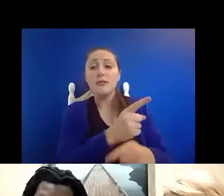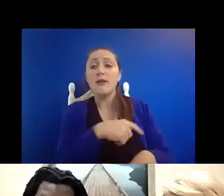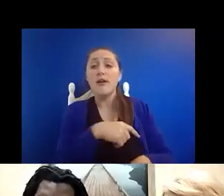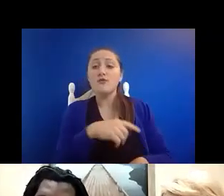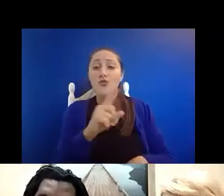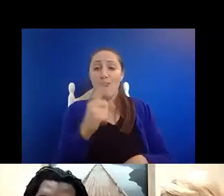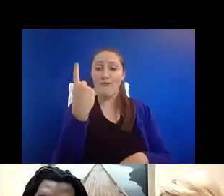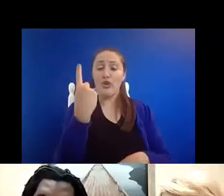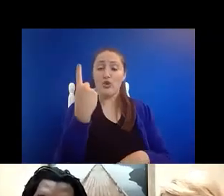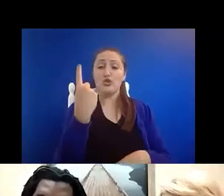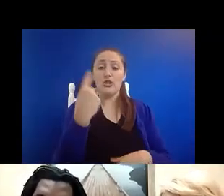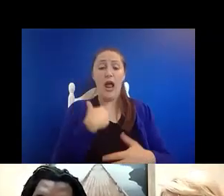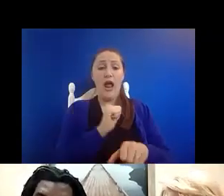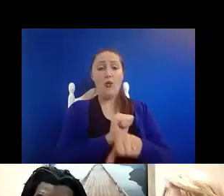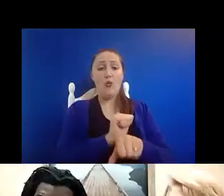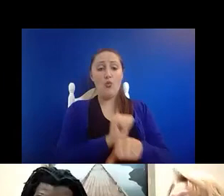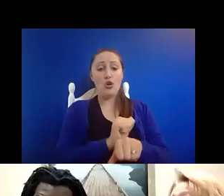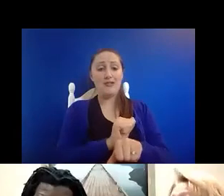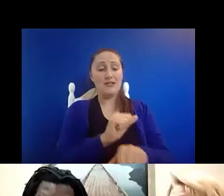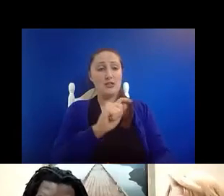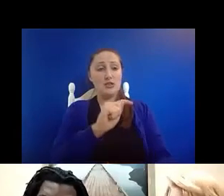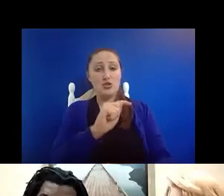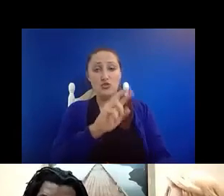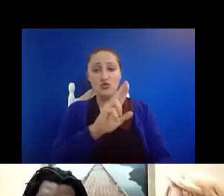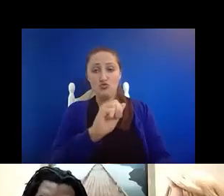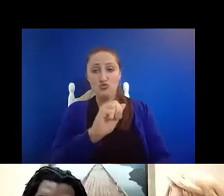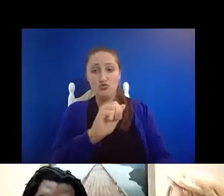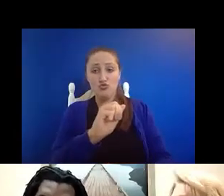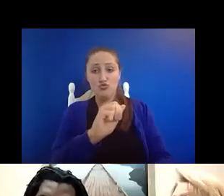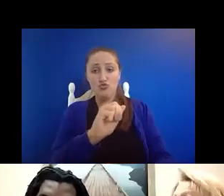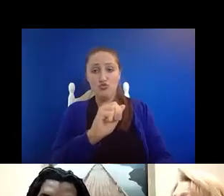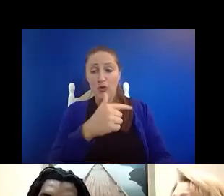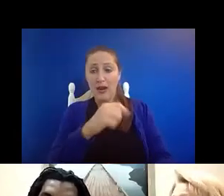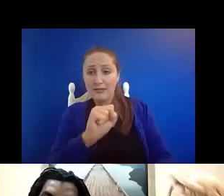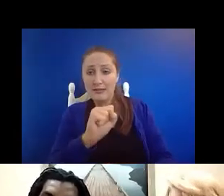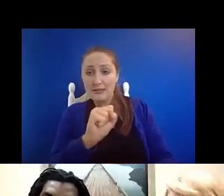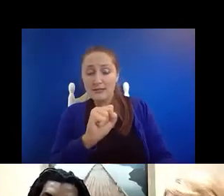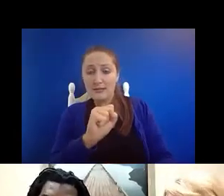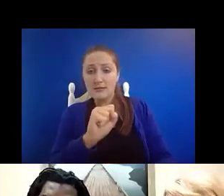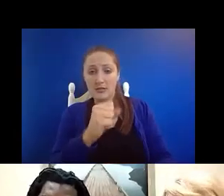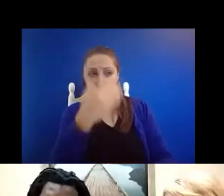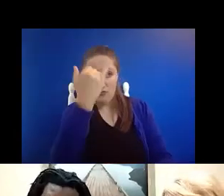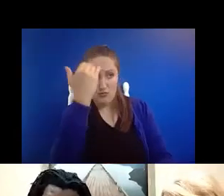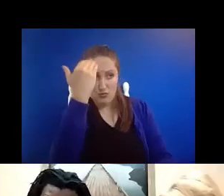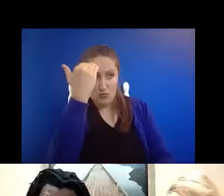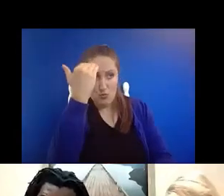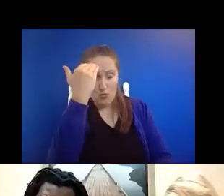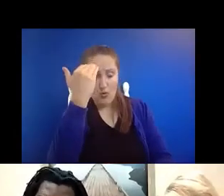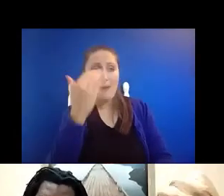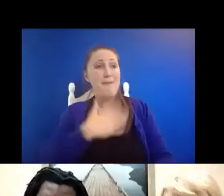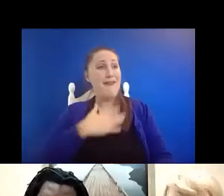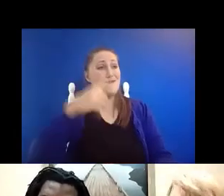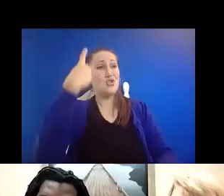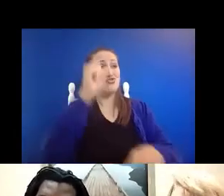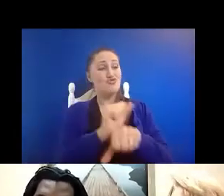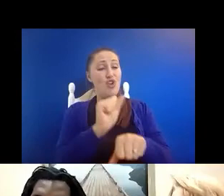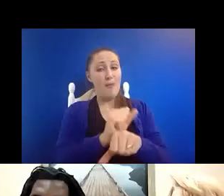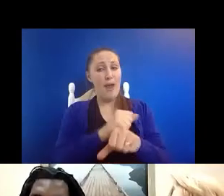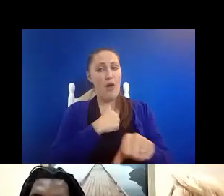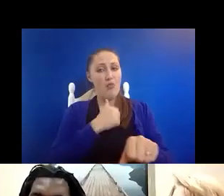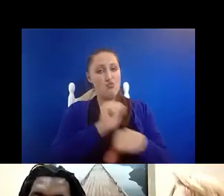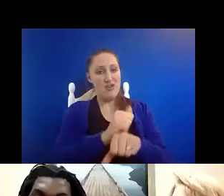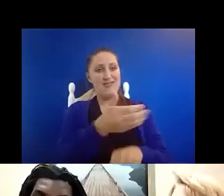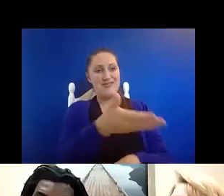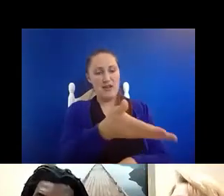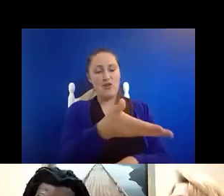First, I work at Triggs, if you know what that is. That's my very first job. I worked there. I had